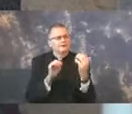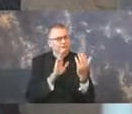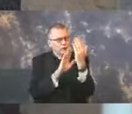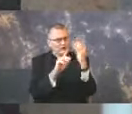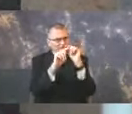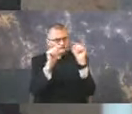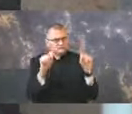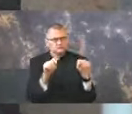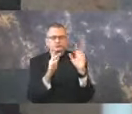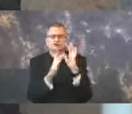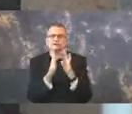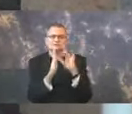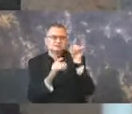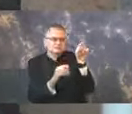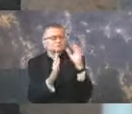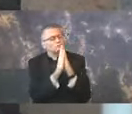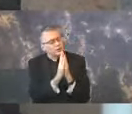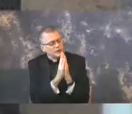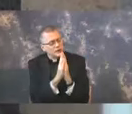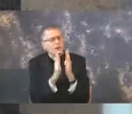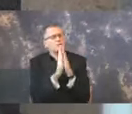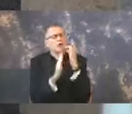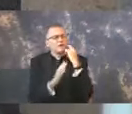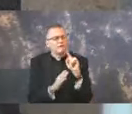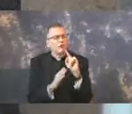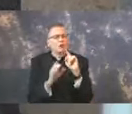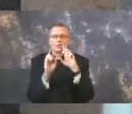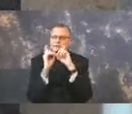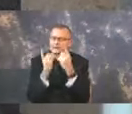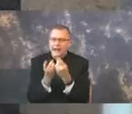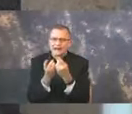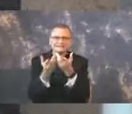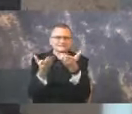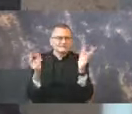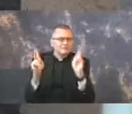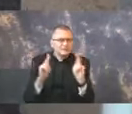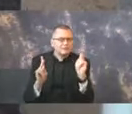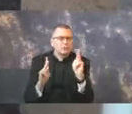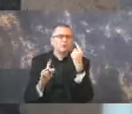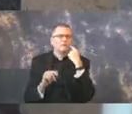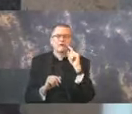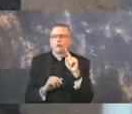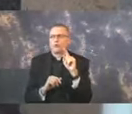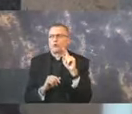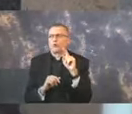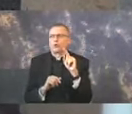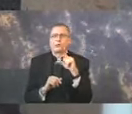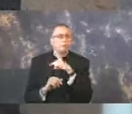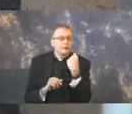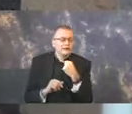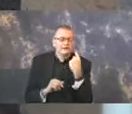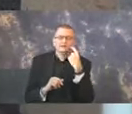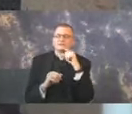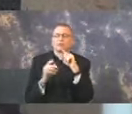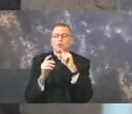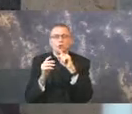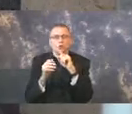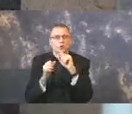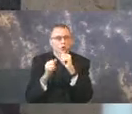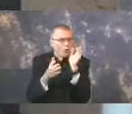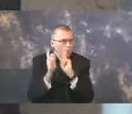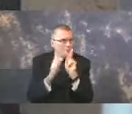Pray especially for the Diocese of Rockford, for your brother priests, and for that portion of the faithful that is specifically entrusted